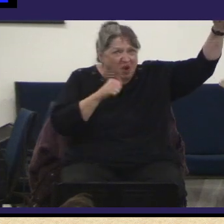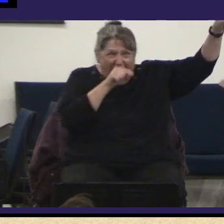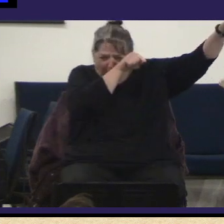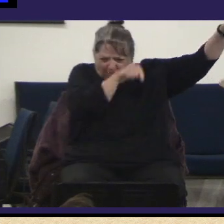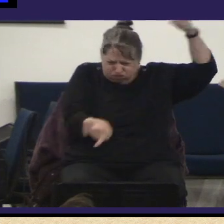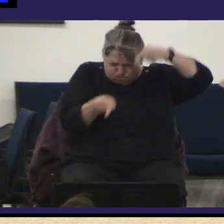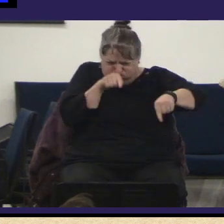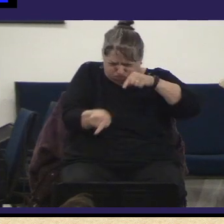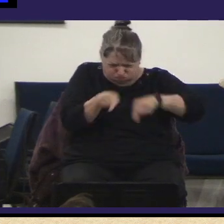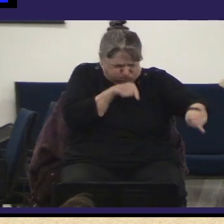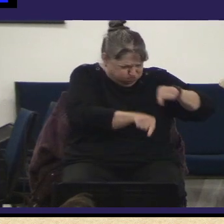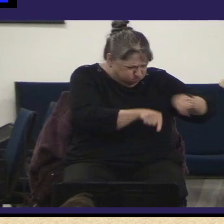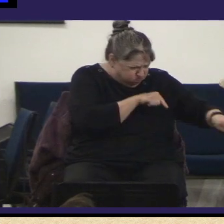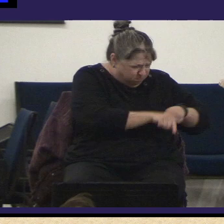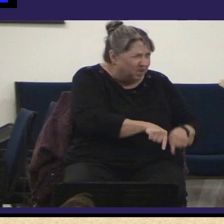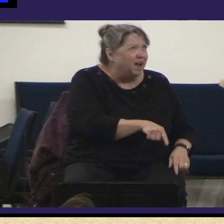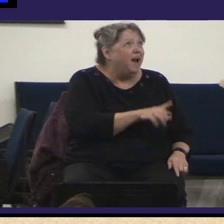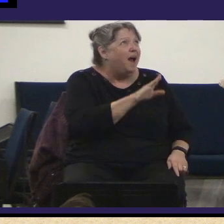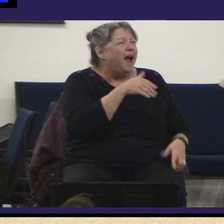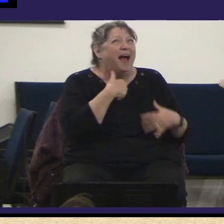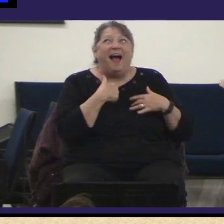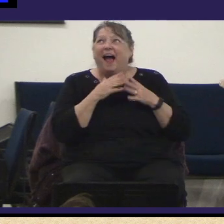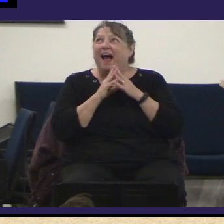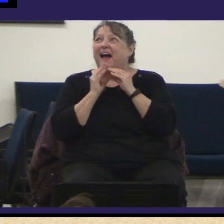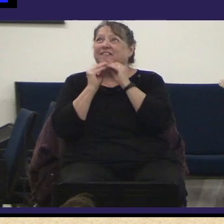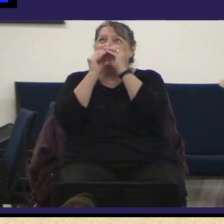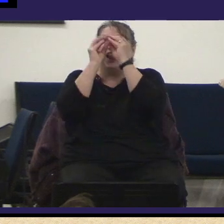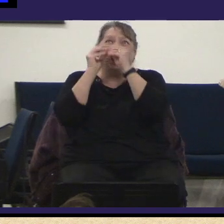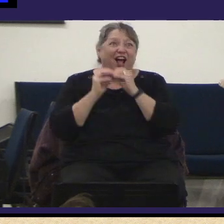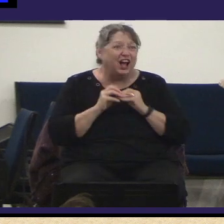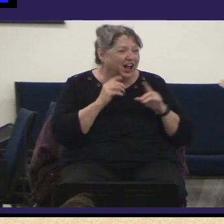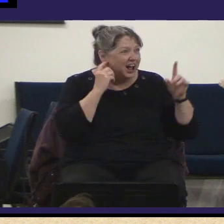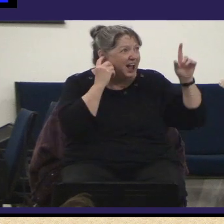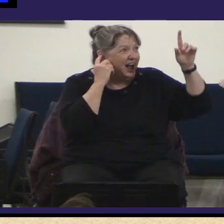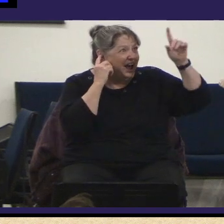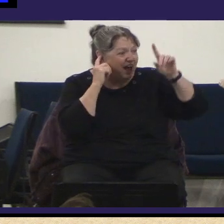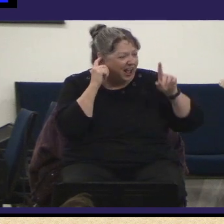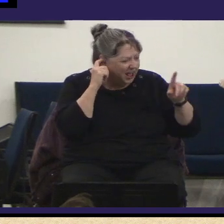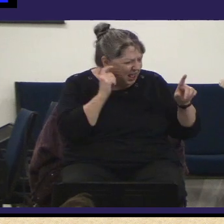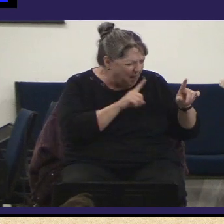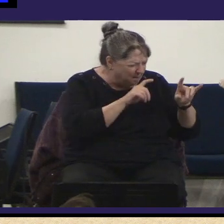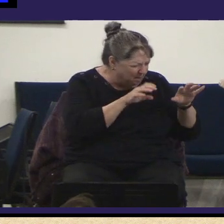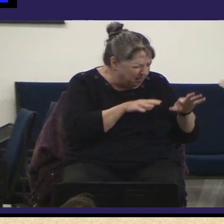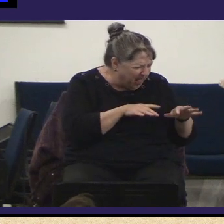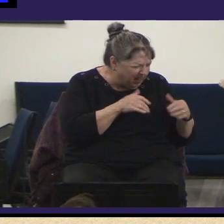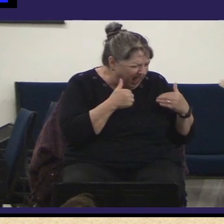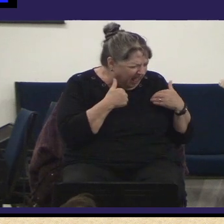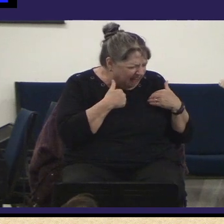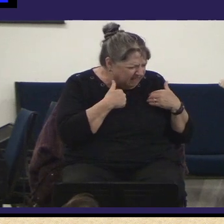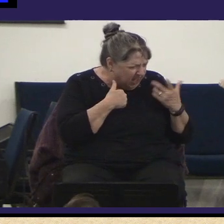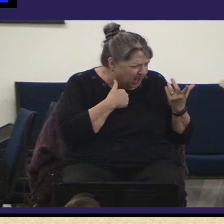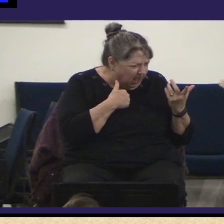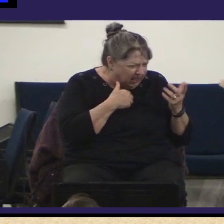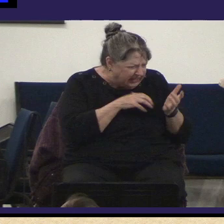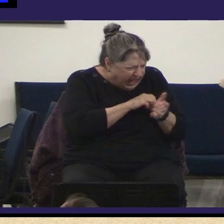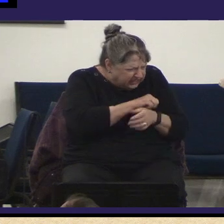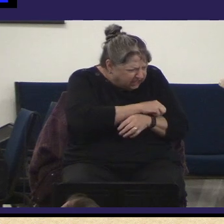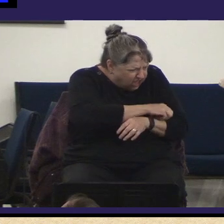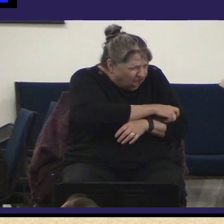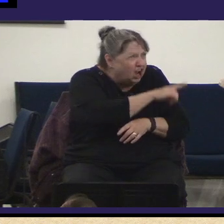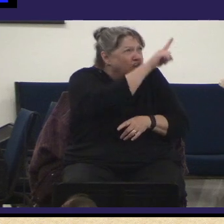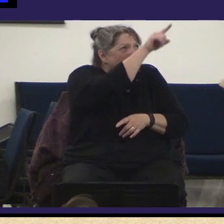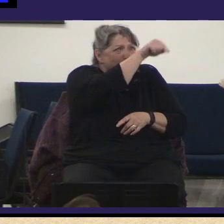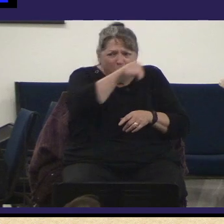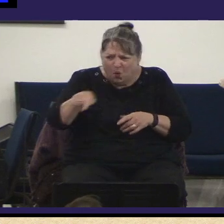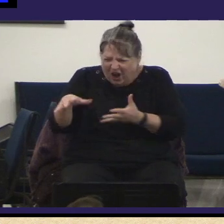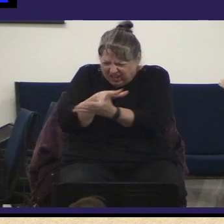Break up all of their dreams. You know, get the blood test to come up with results that are disturbing. This is the day. Go into that